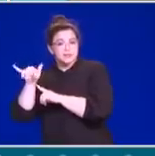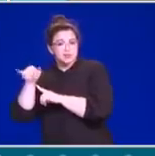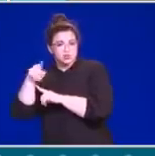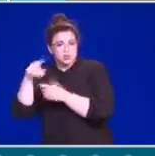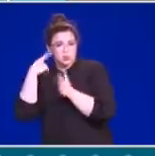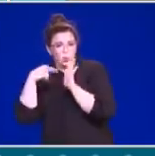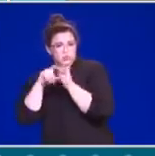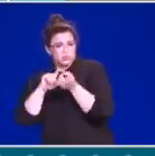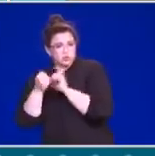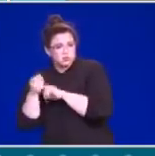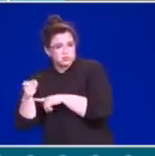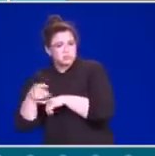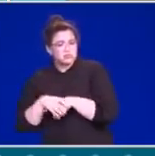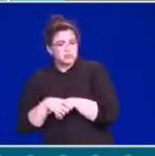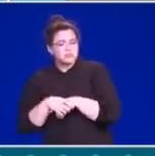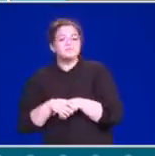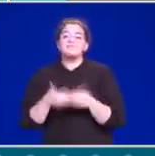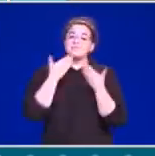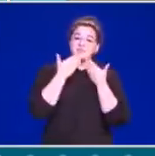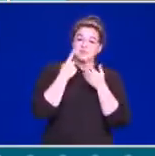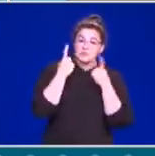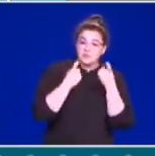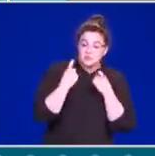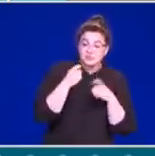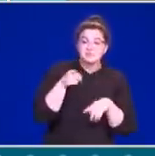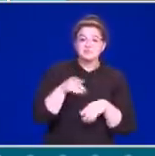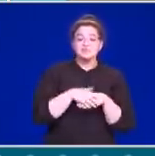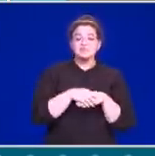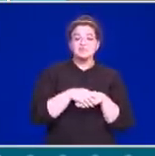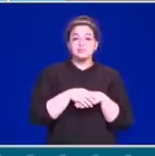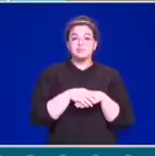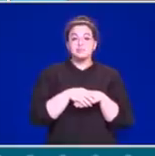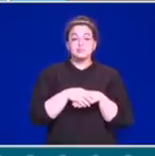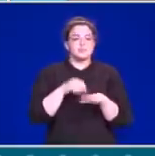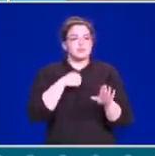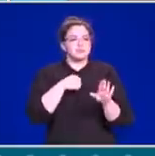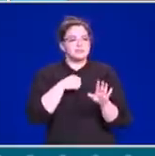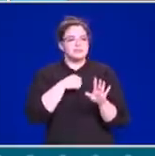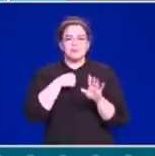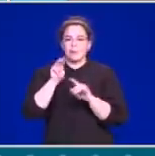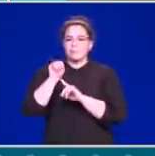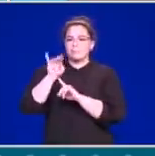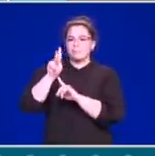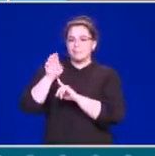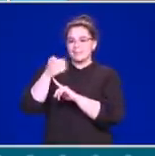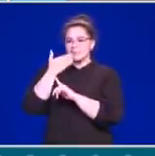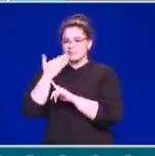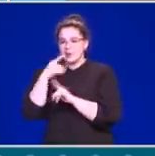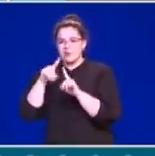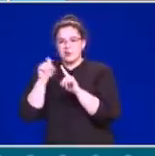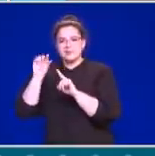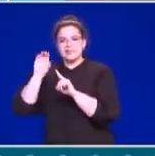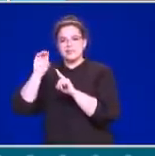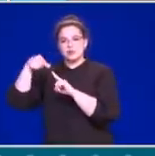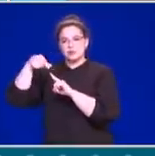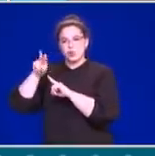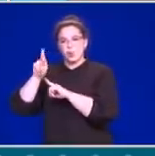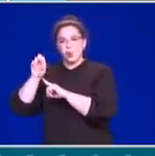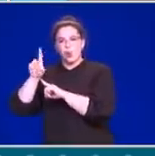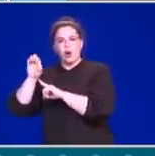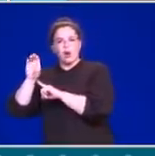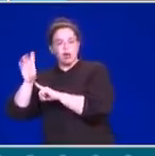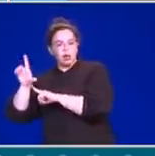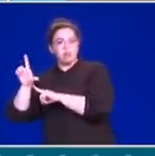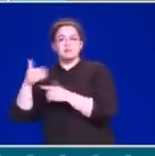results? Thanks for that question, Hansi. Mike McEnany from CQ Roll Call. I'm going to go ahead